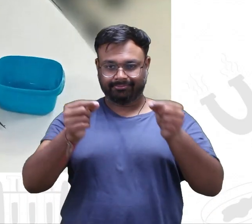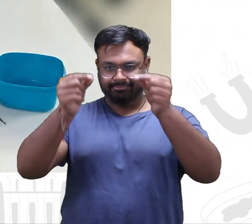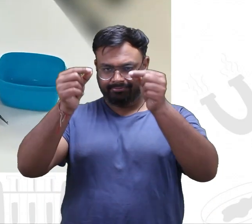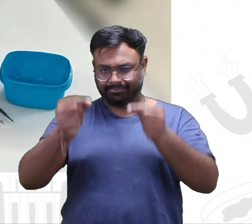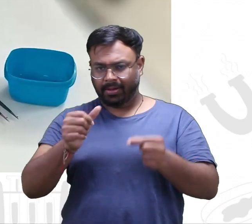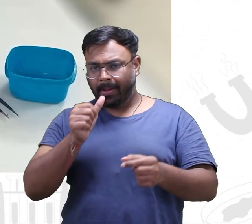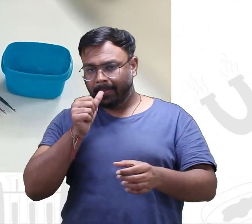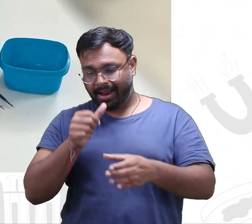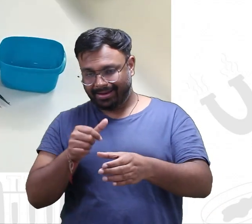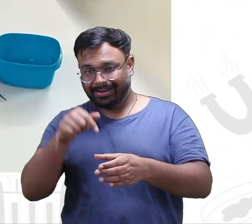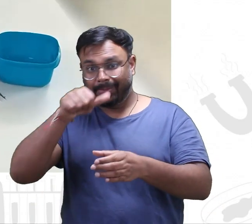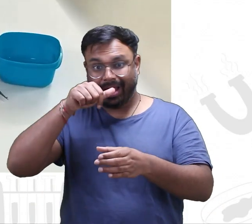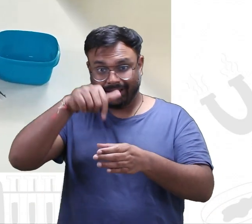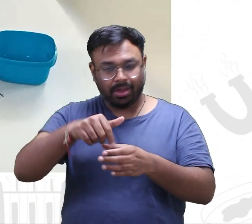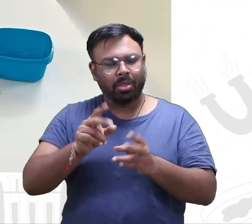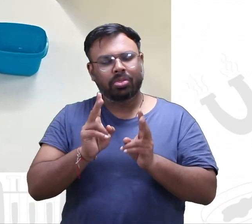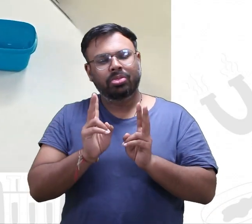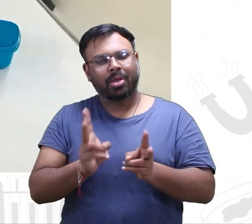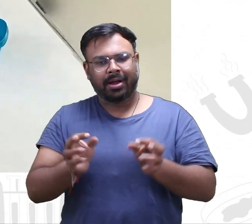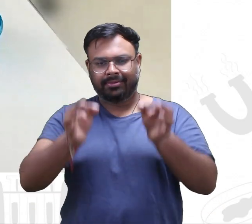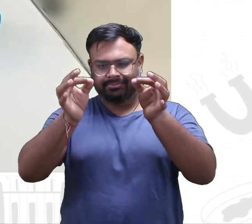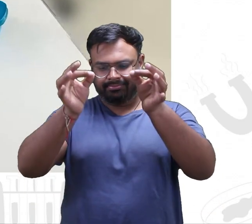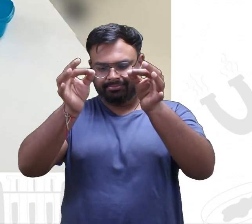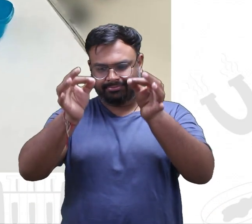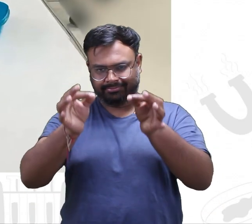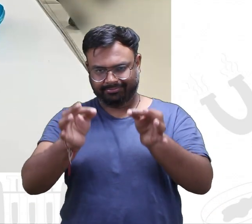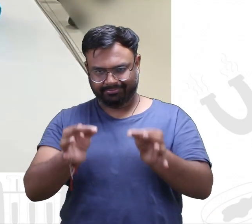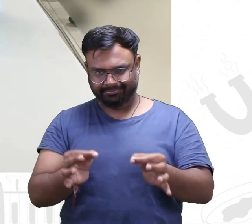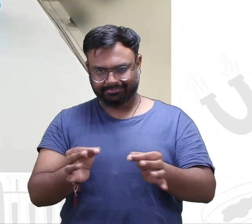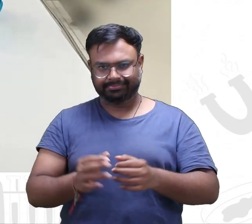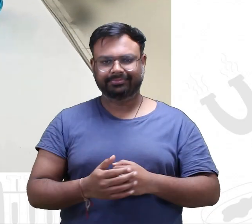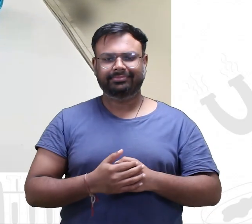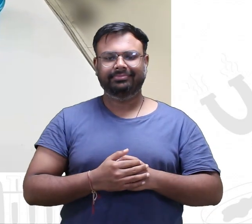When this container is dipped in a beaker filled with normal water,